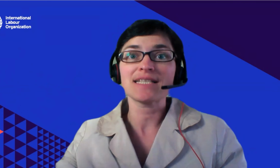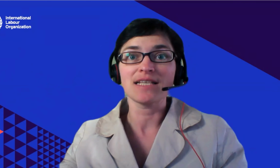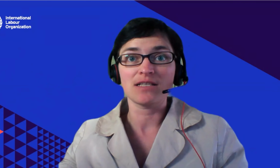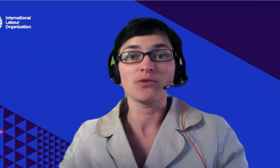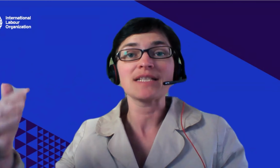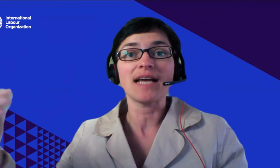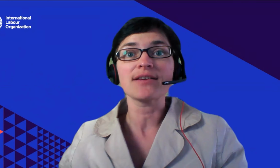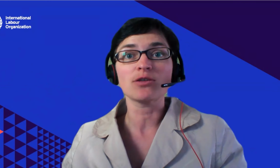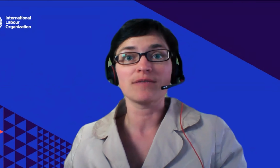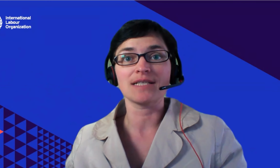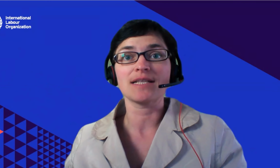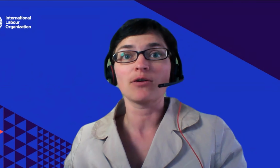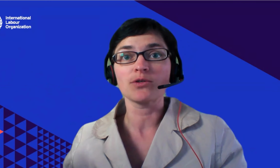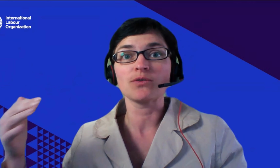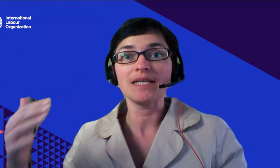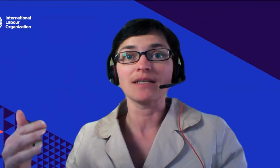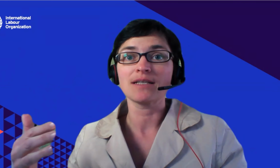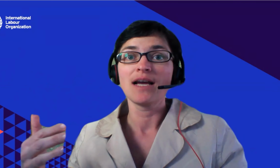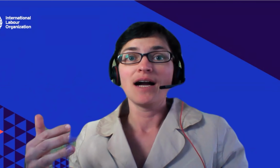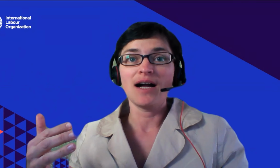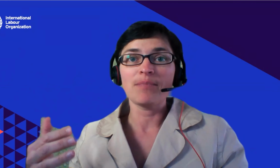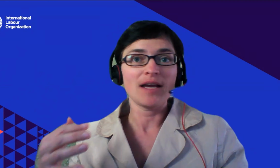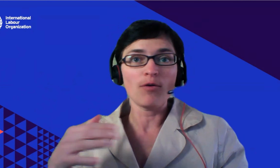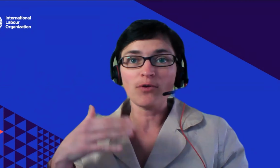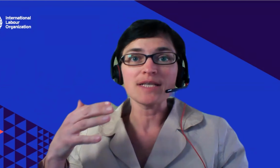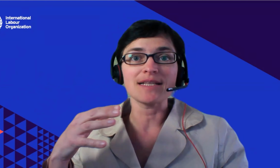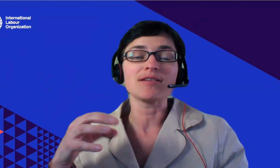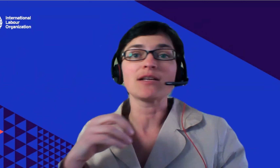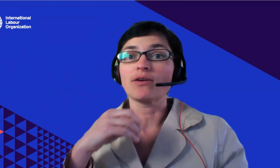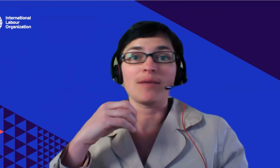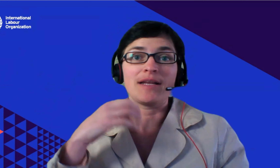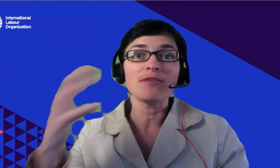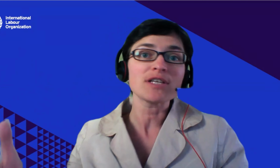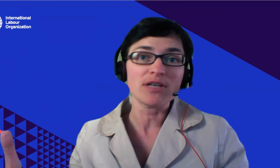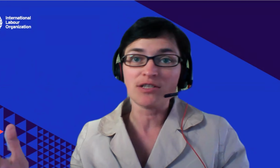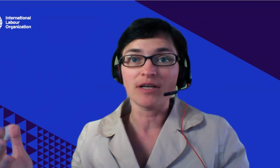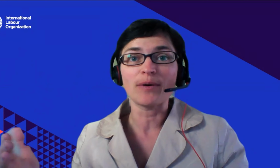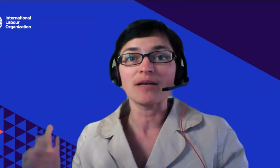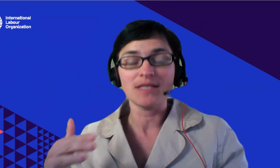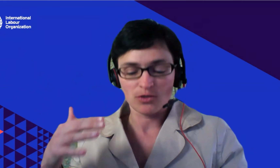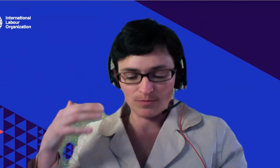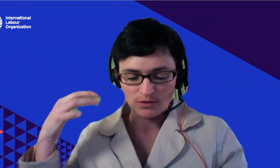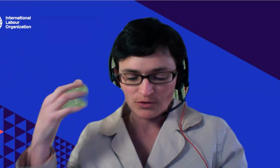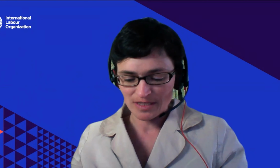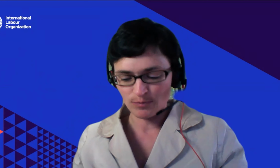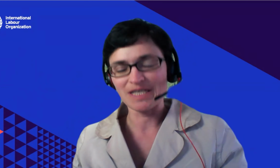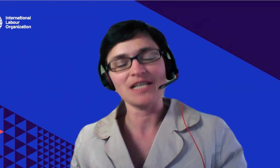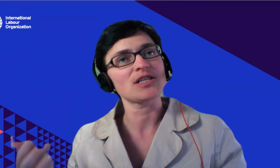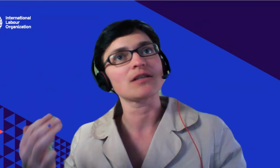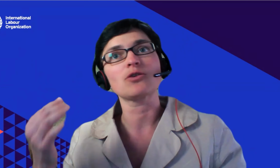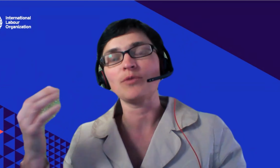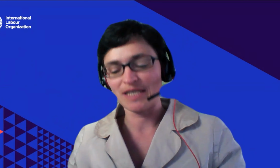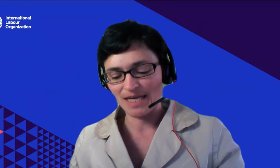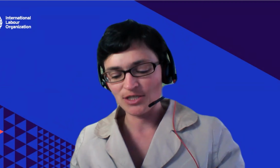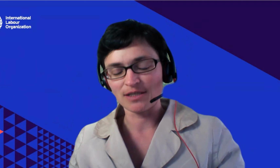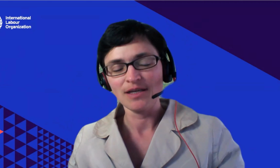providing access to these other services that are also needed. Of course, there's a lot, I mean, infrastructure requirements in terms of